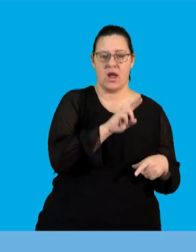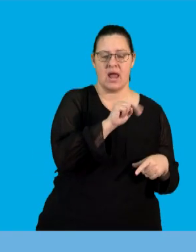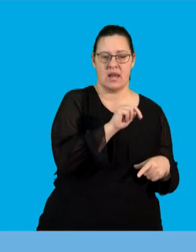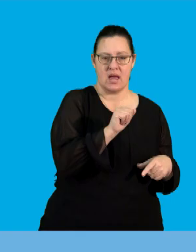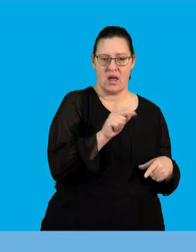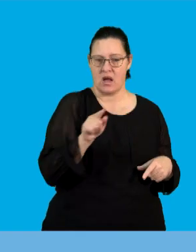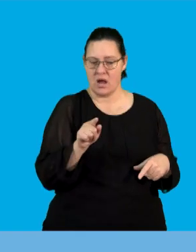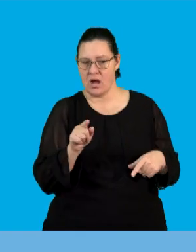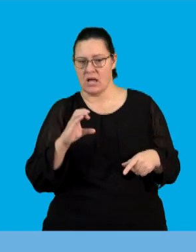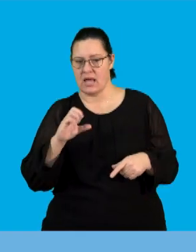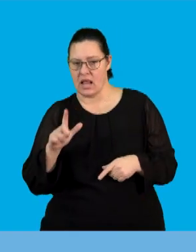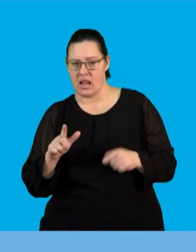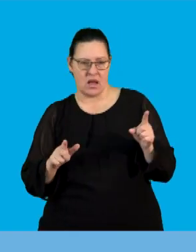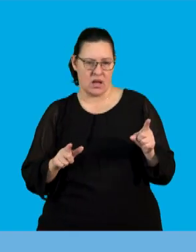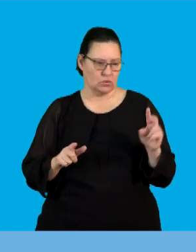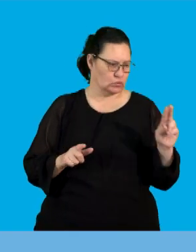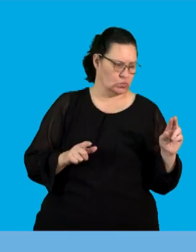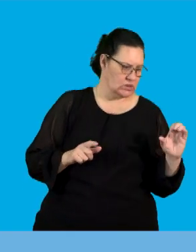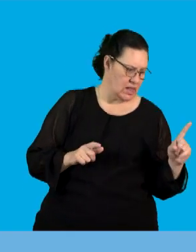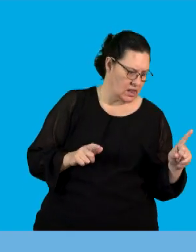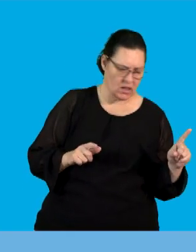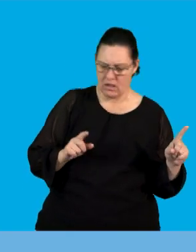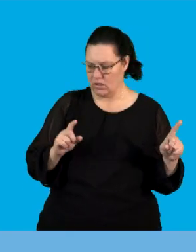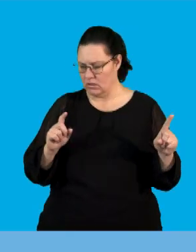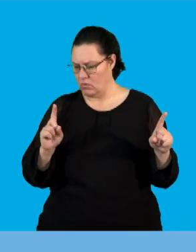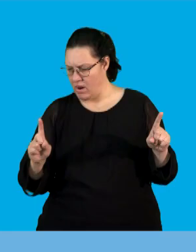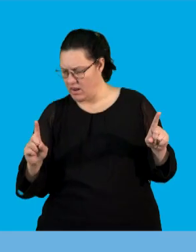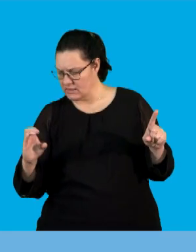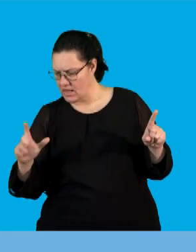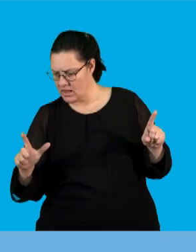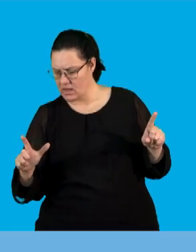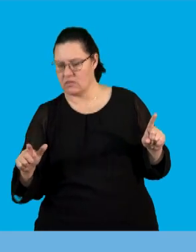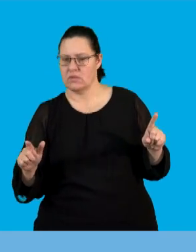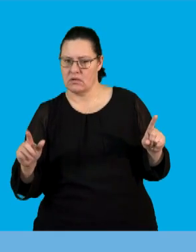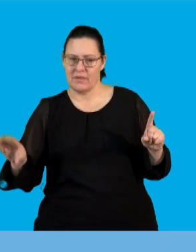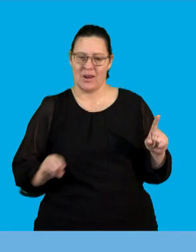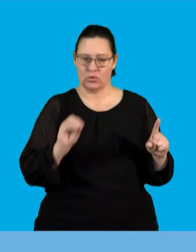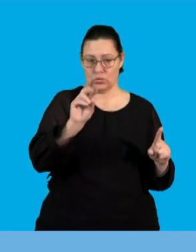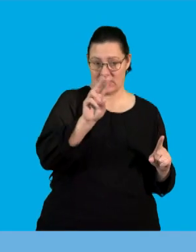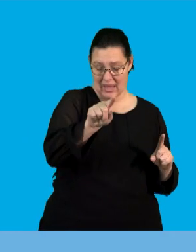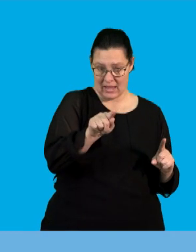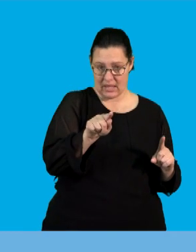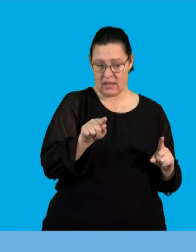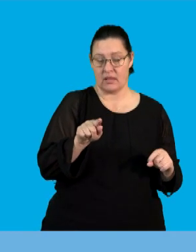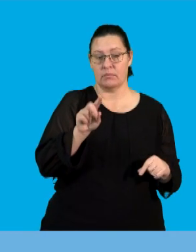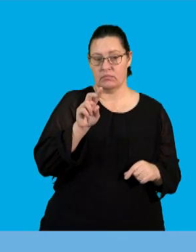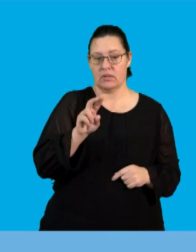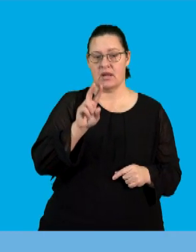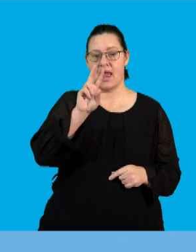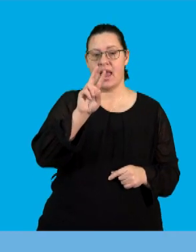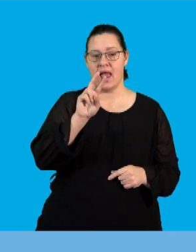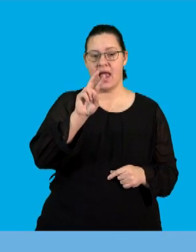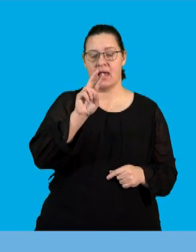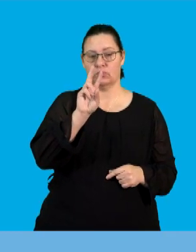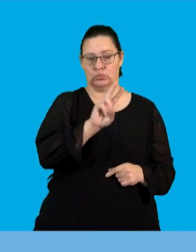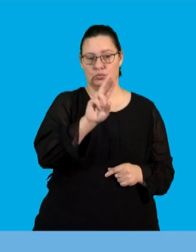and then the two atoms of chlorine, but one atom of chlorine there. So now, if I then insert another two on the